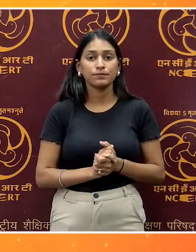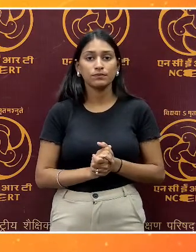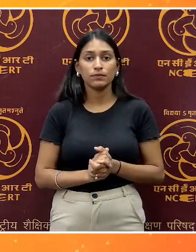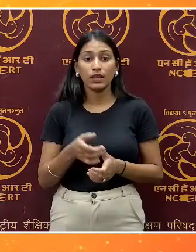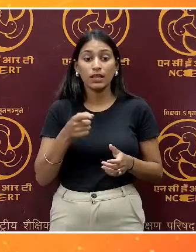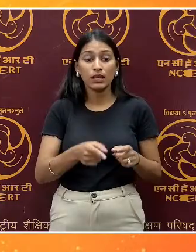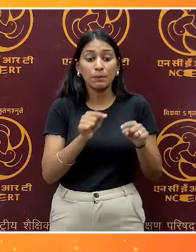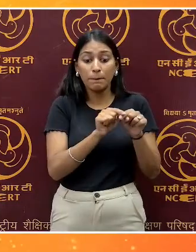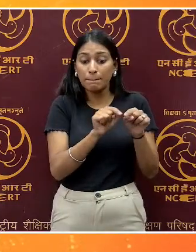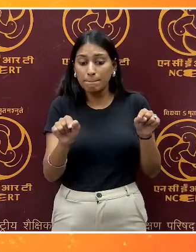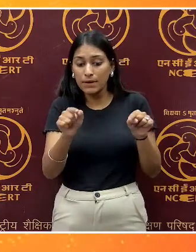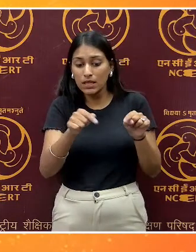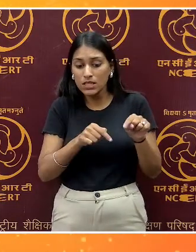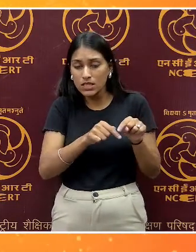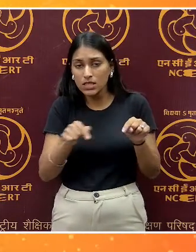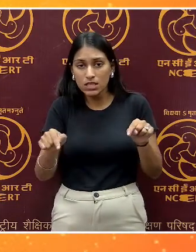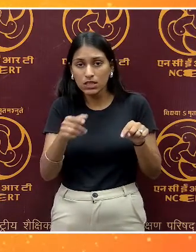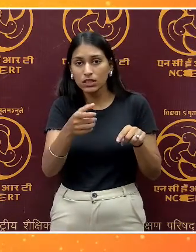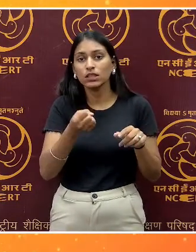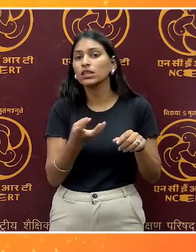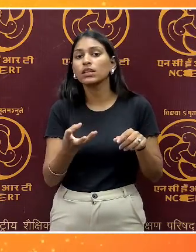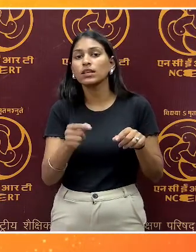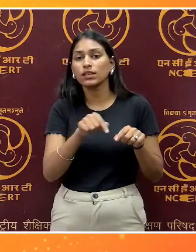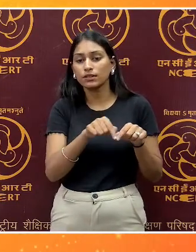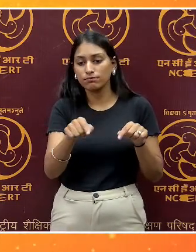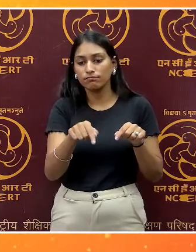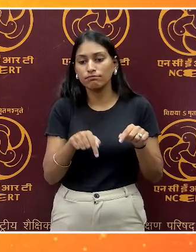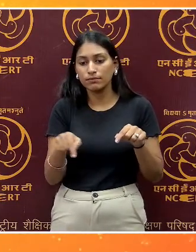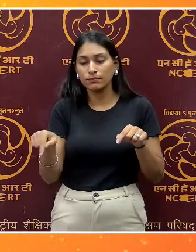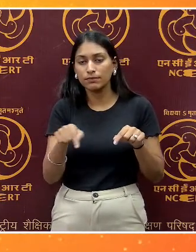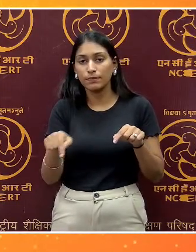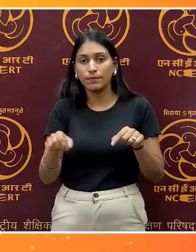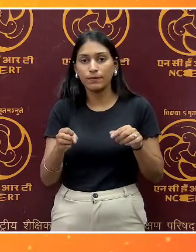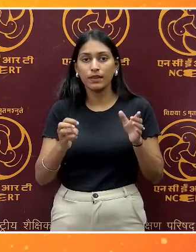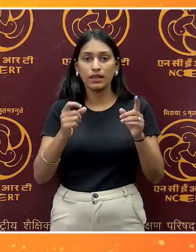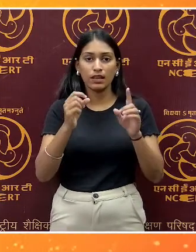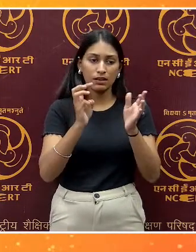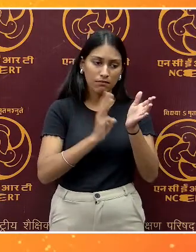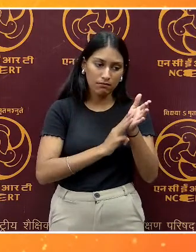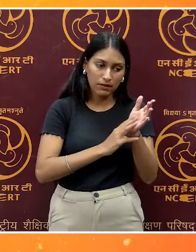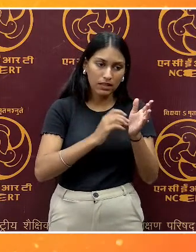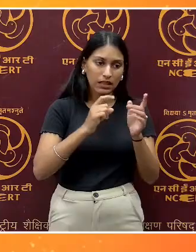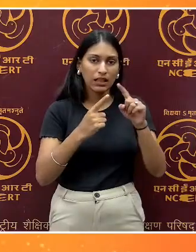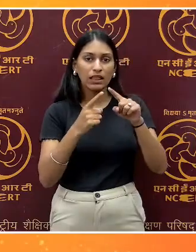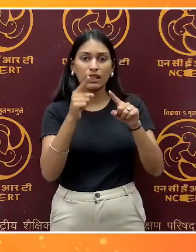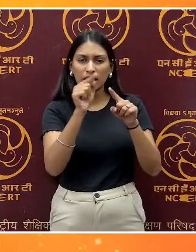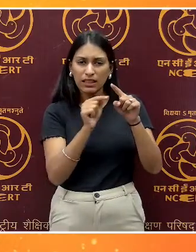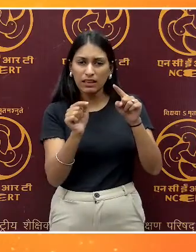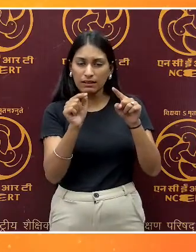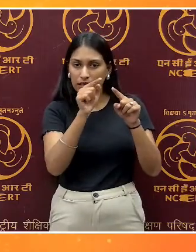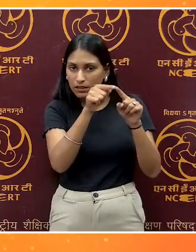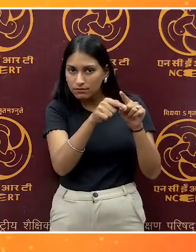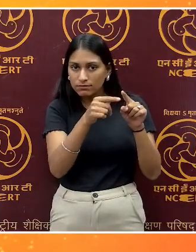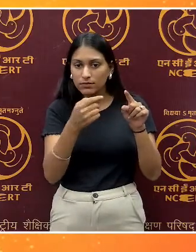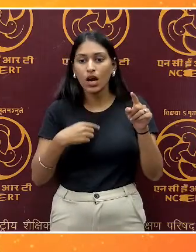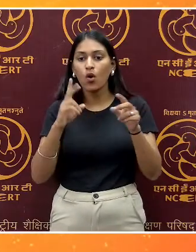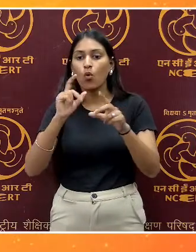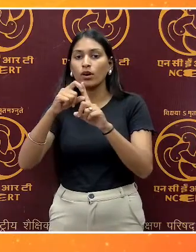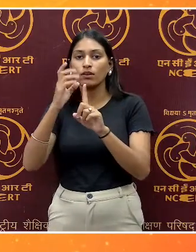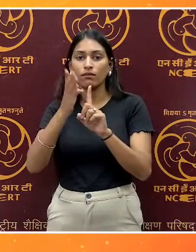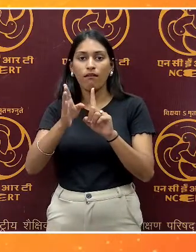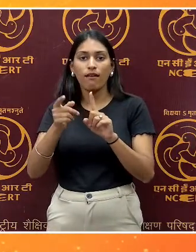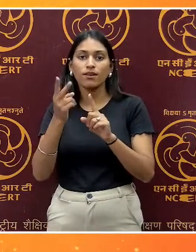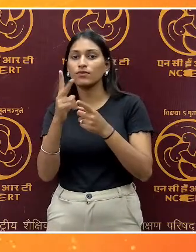it geometrically with the help of the scale, you can measure beta and that will also give you the direction. Ji.